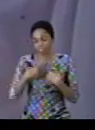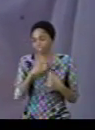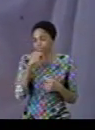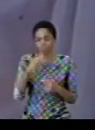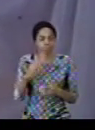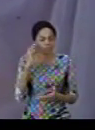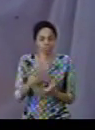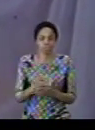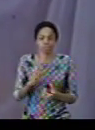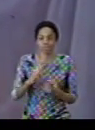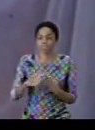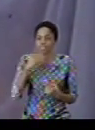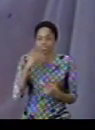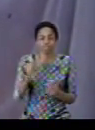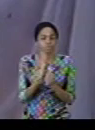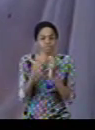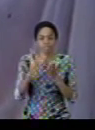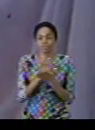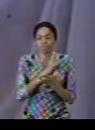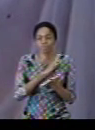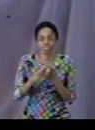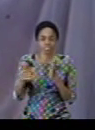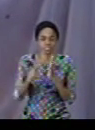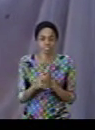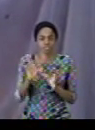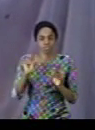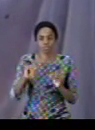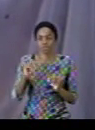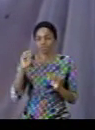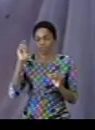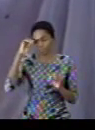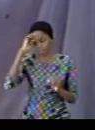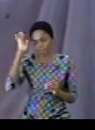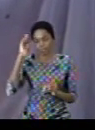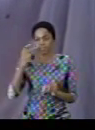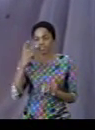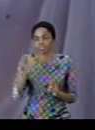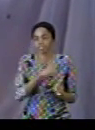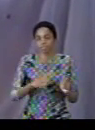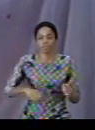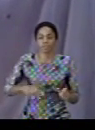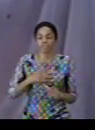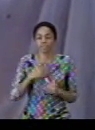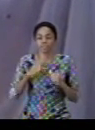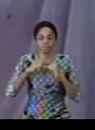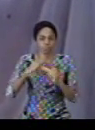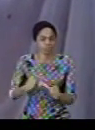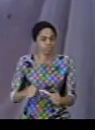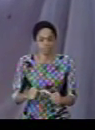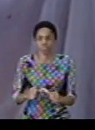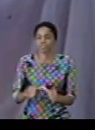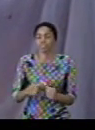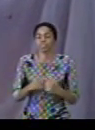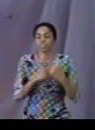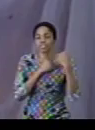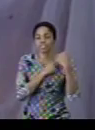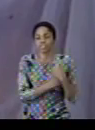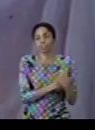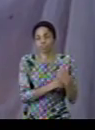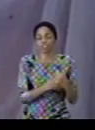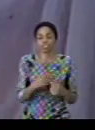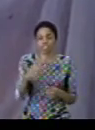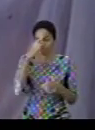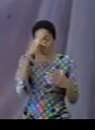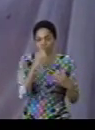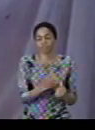contending for the faith that was once delivered unto the saint. So I want you to join me this morning by welcoming my daddy into